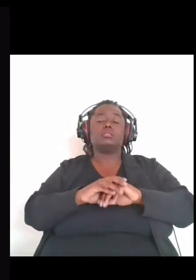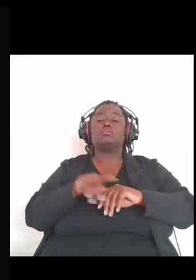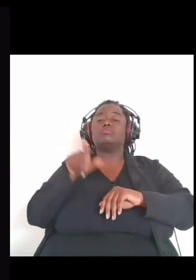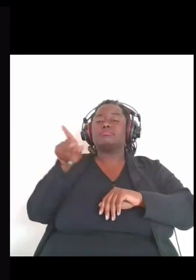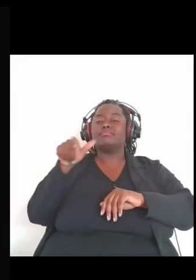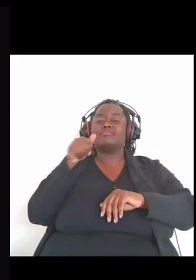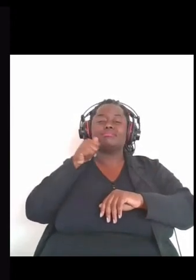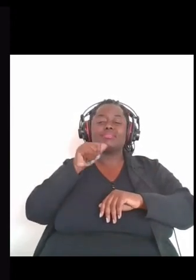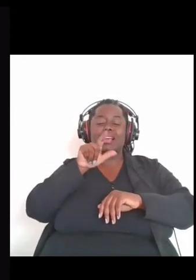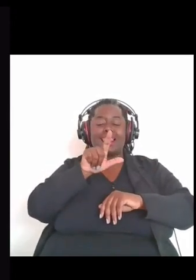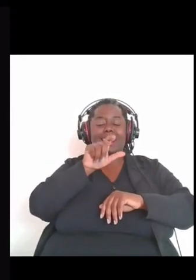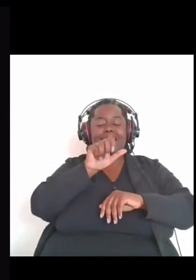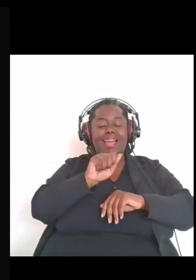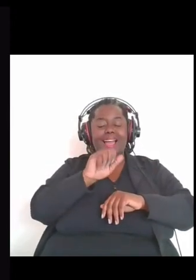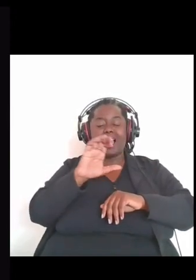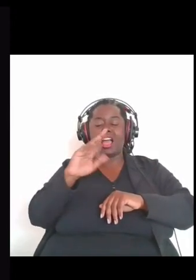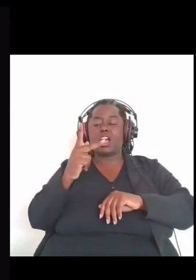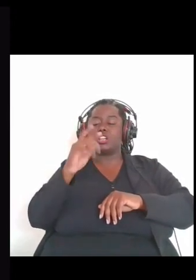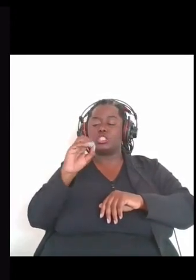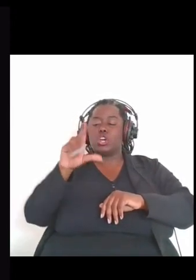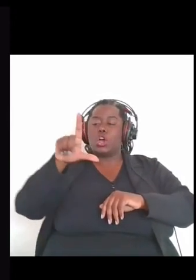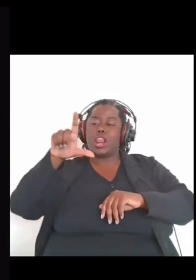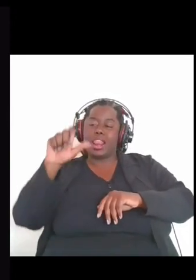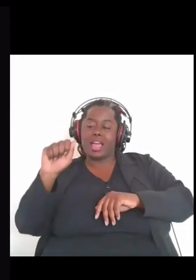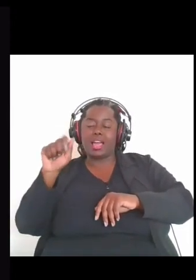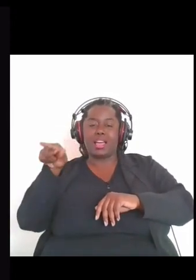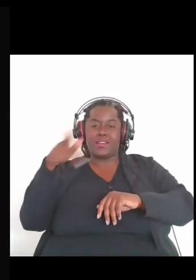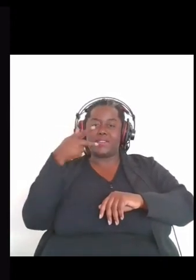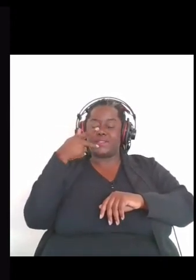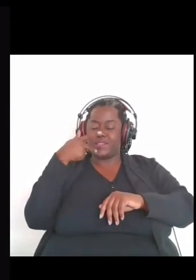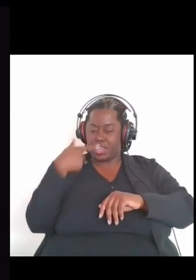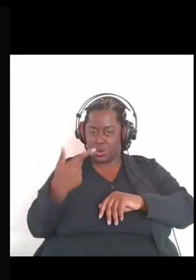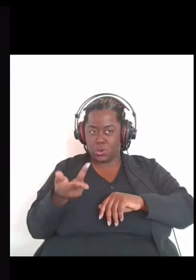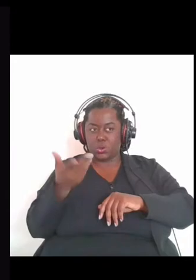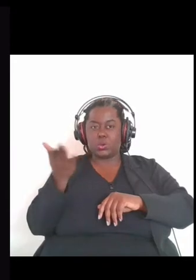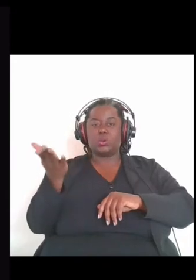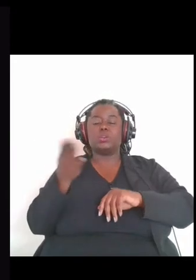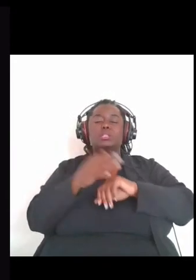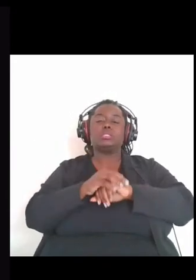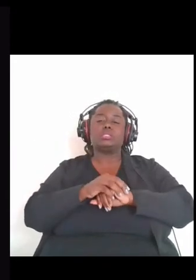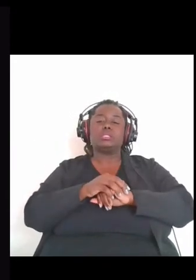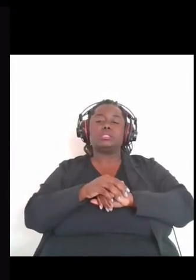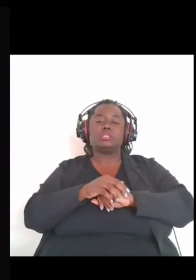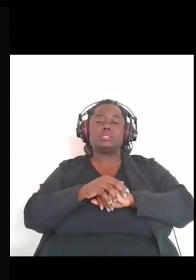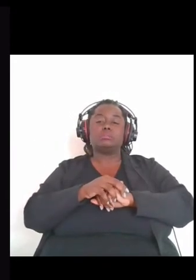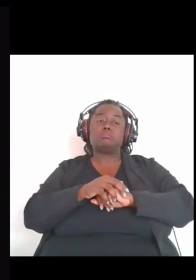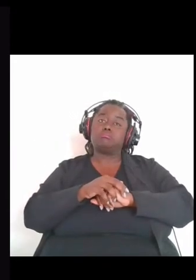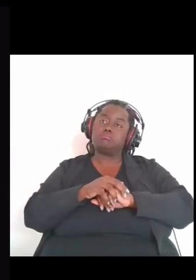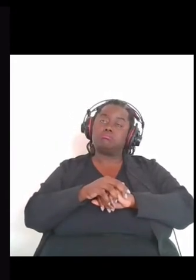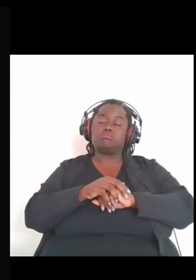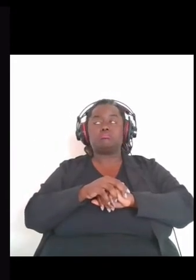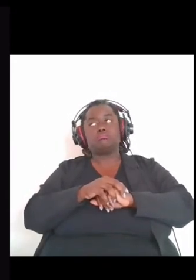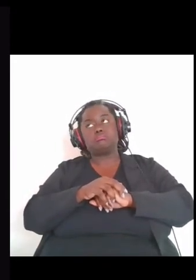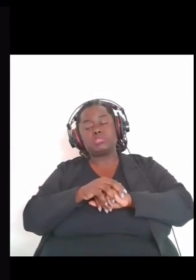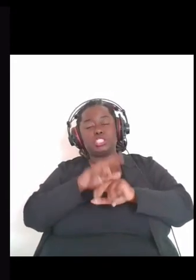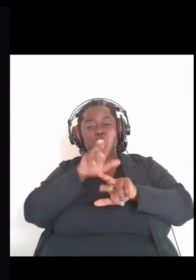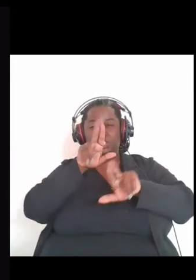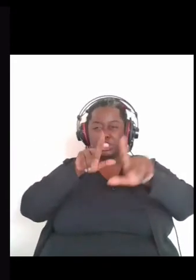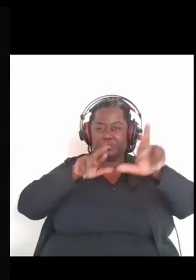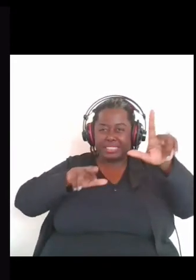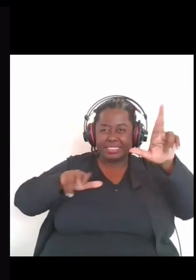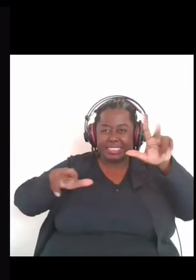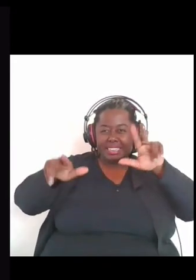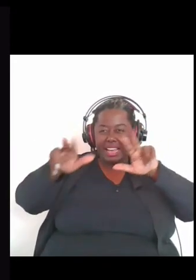diversity inclusive but just because we have come and painted it um I think it's a tit for that